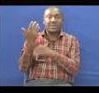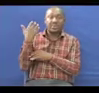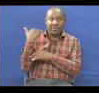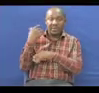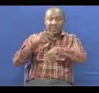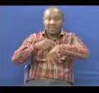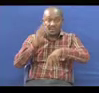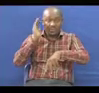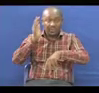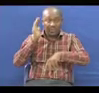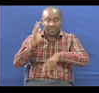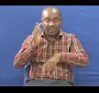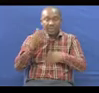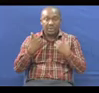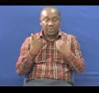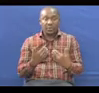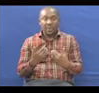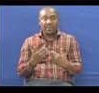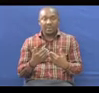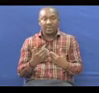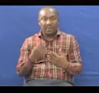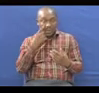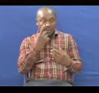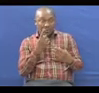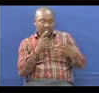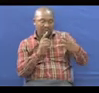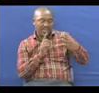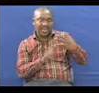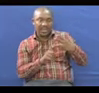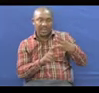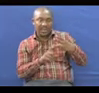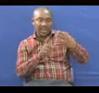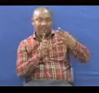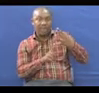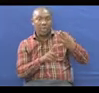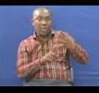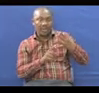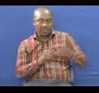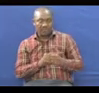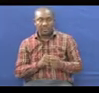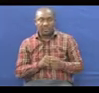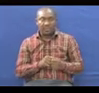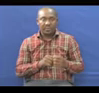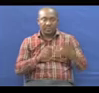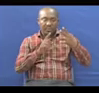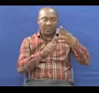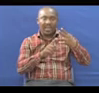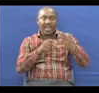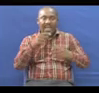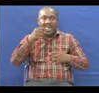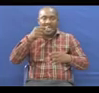start with the third and the fourth characteristics. Then the third is that human